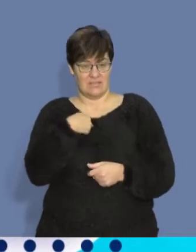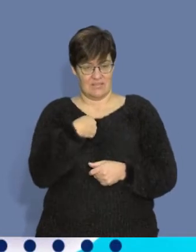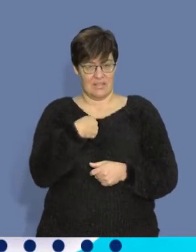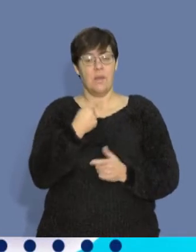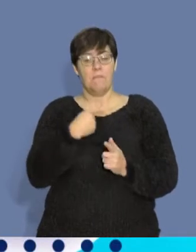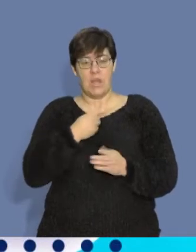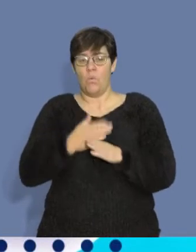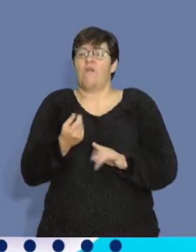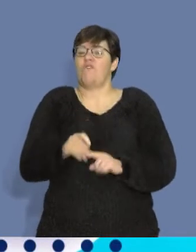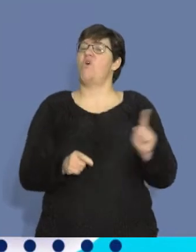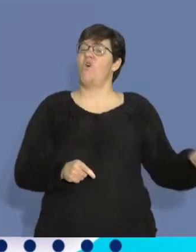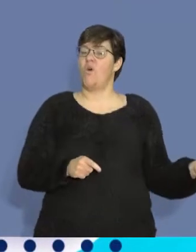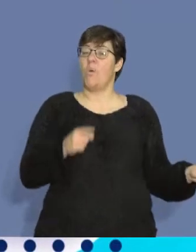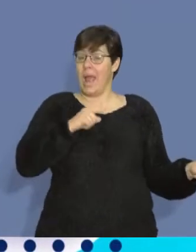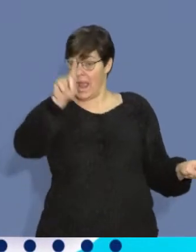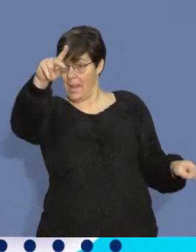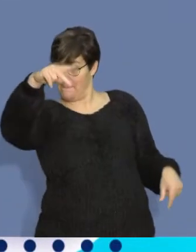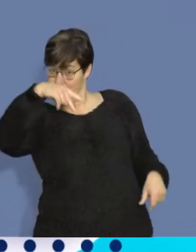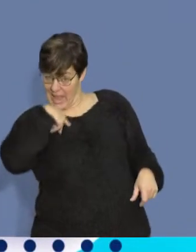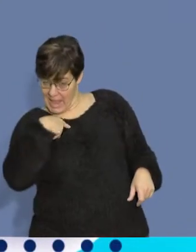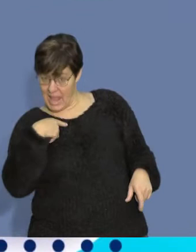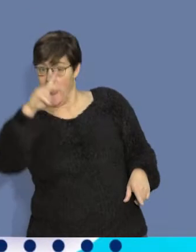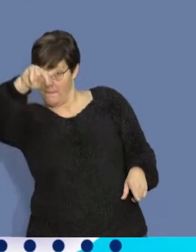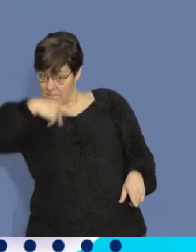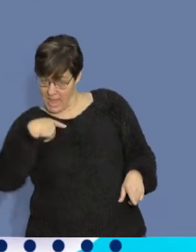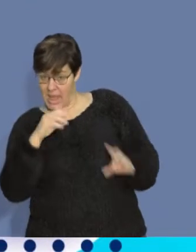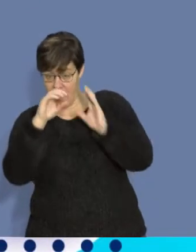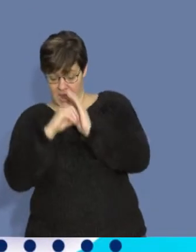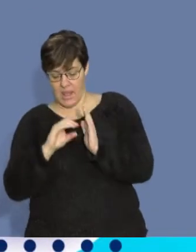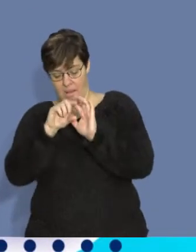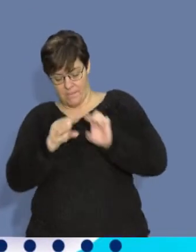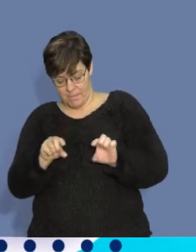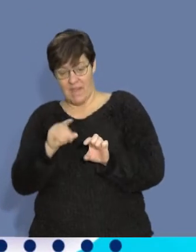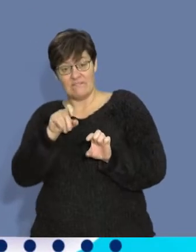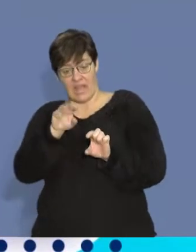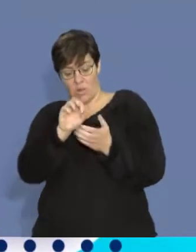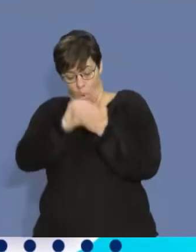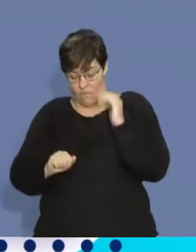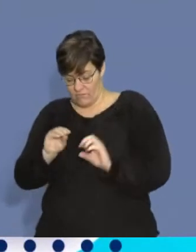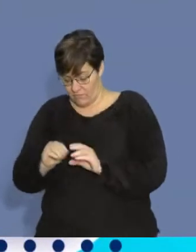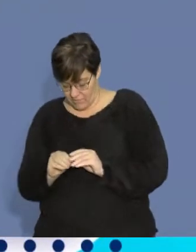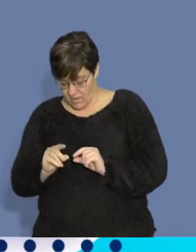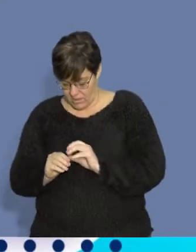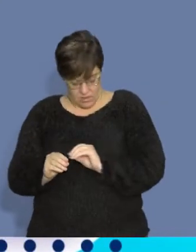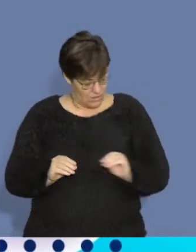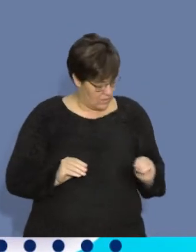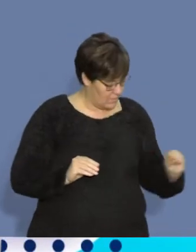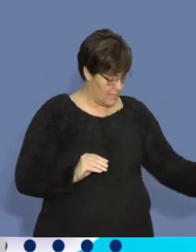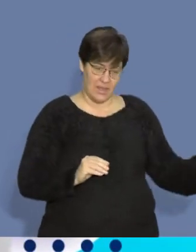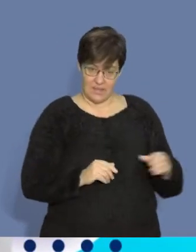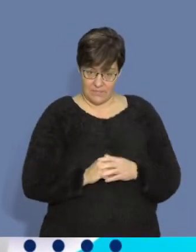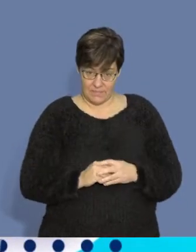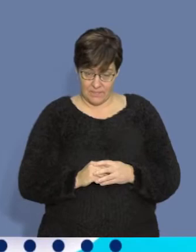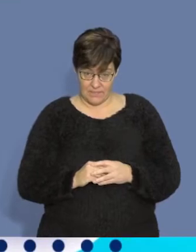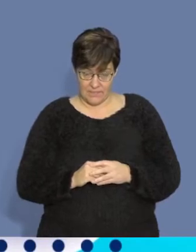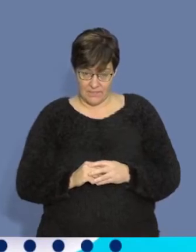we collect the VAT from the consumer and then we subtract what we have paid and then we pay over to SARS the amount that is due to